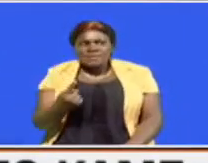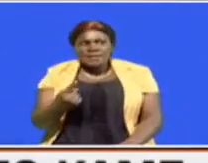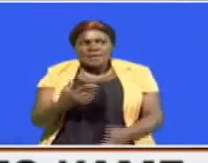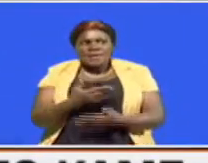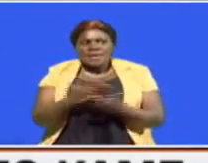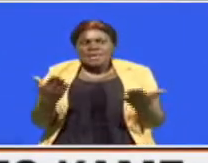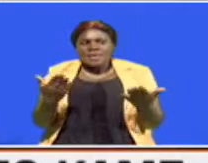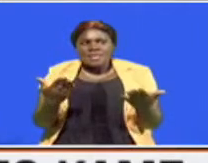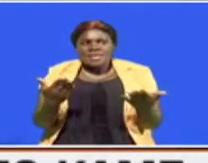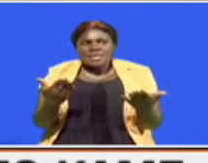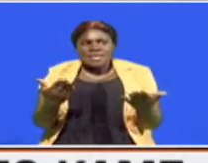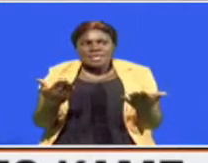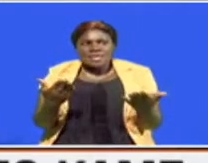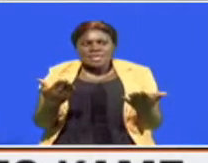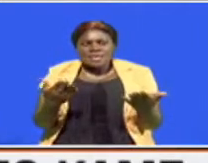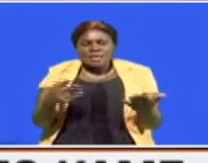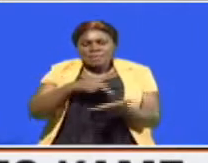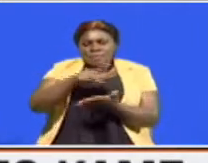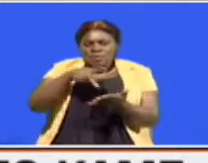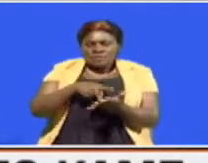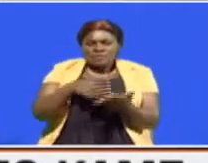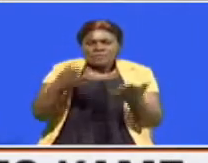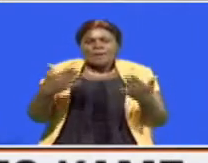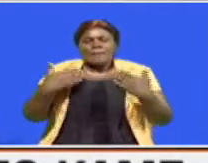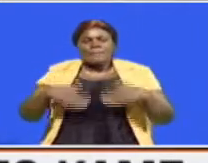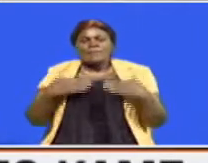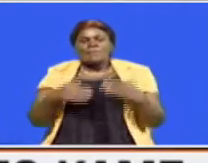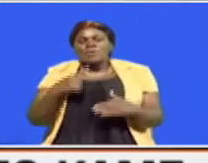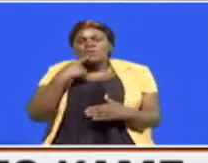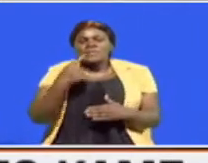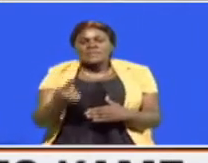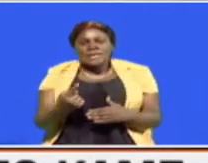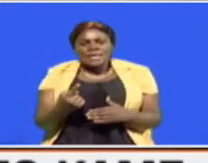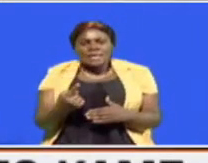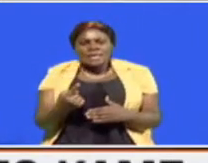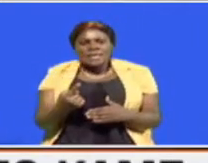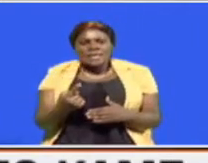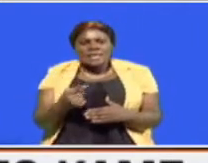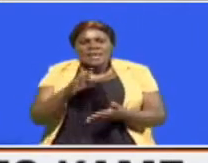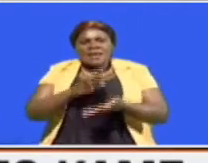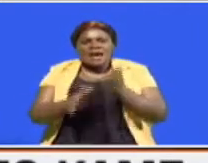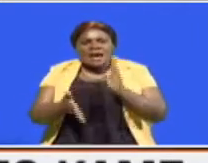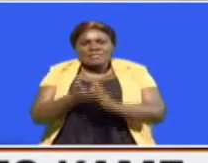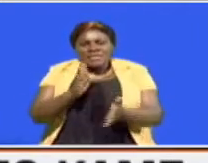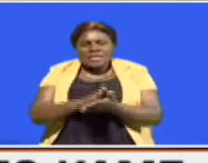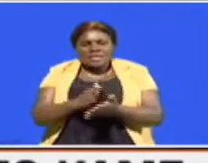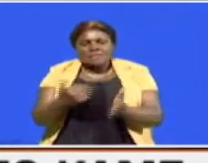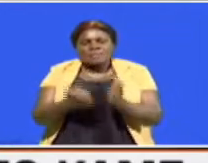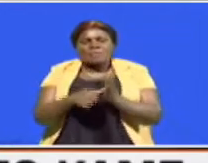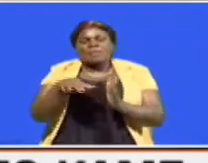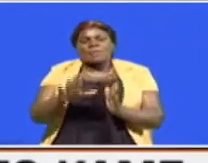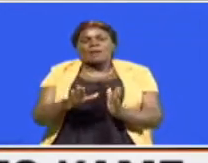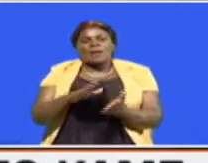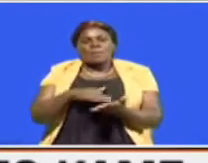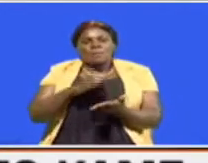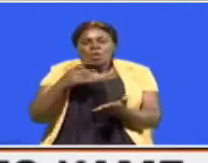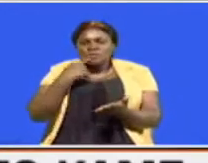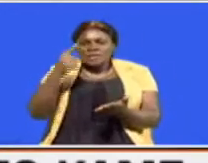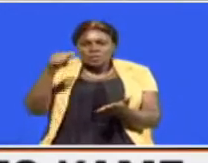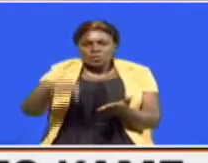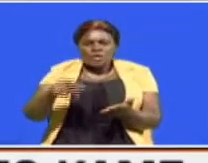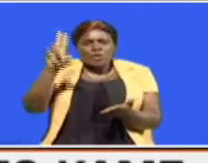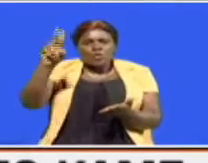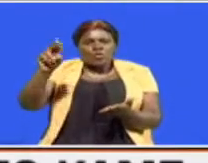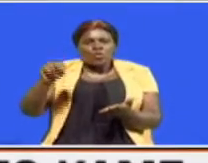NEP, the Northeast province. People often say, oh, that means nothing except problems. And what we said today is,